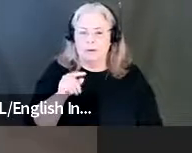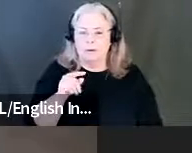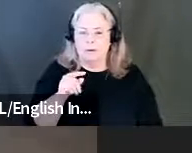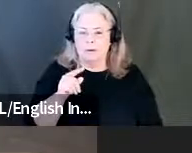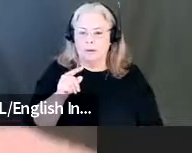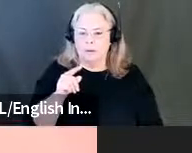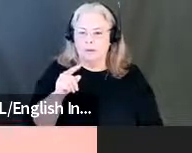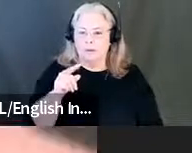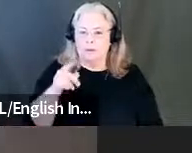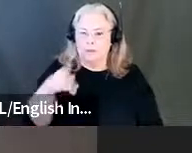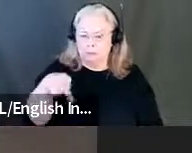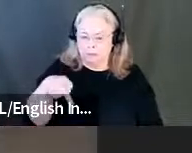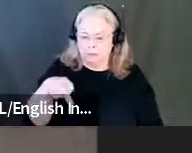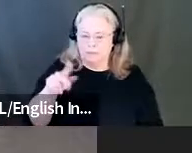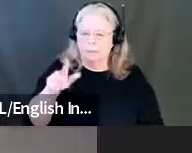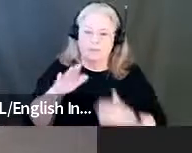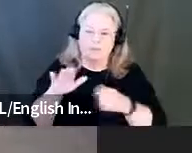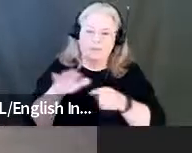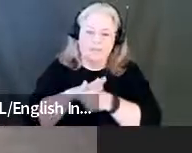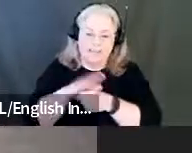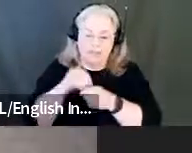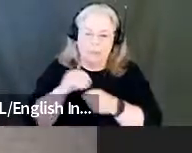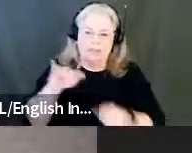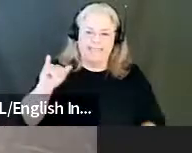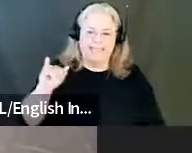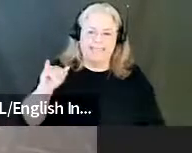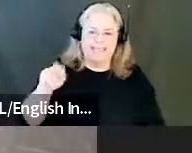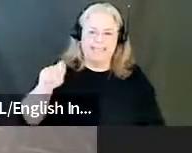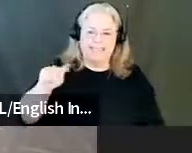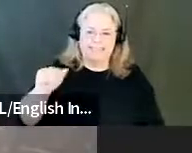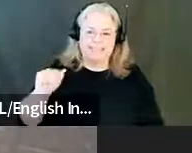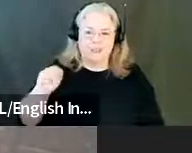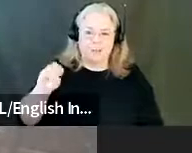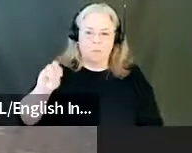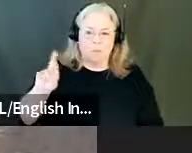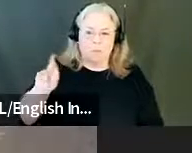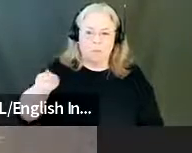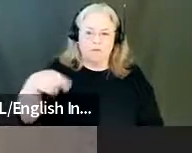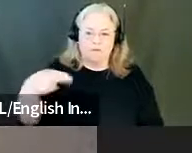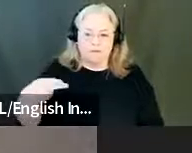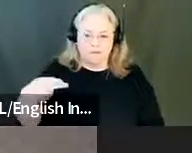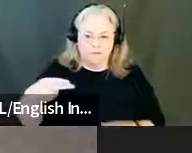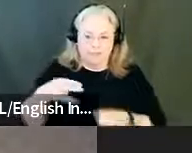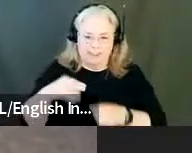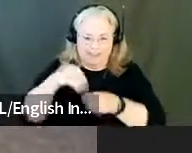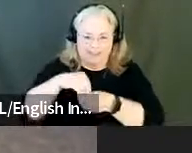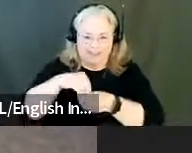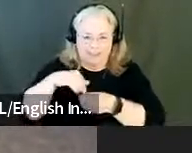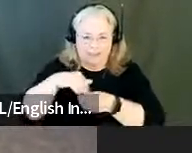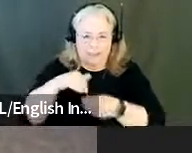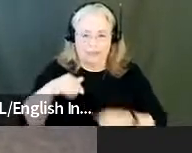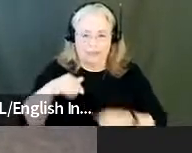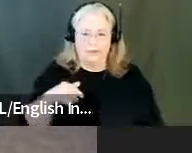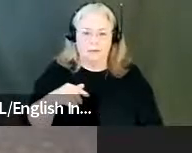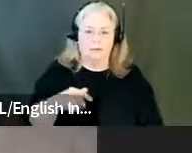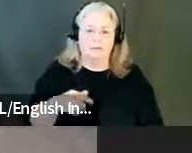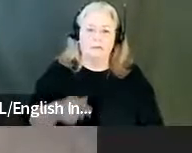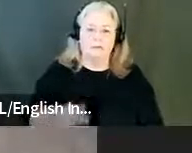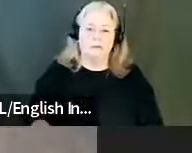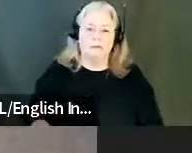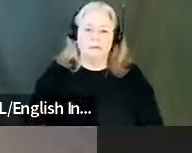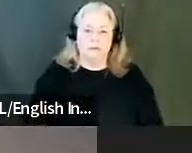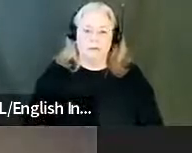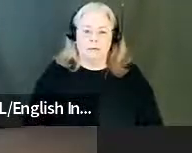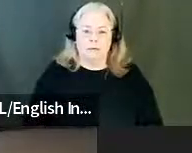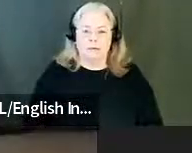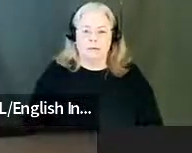half inch CPVC, filled it up with some Instamorph. So now I'm going to do, this is going to be different, I'm tipping it